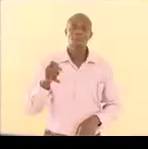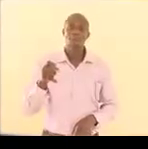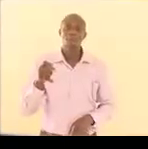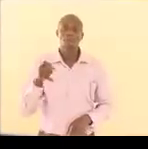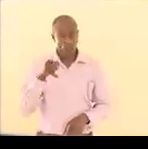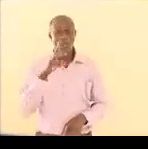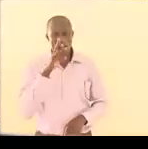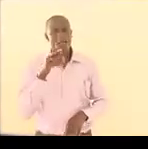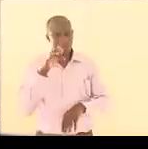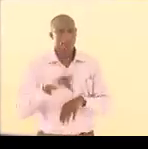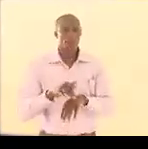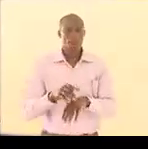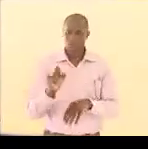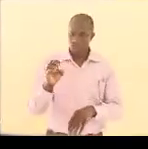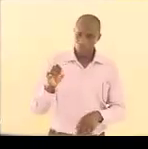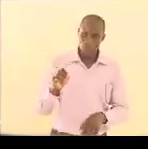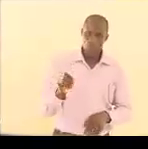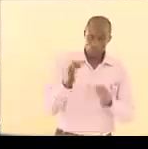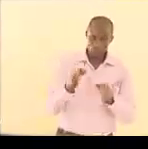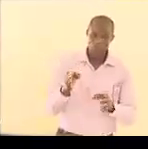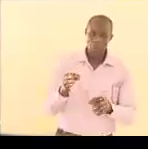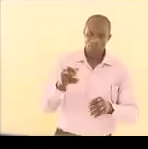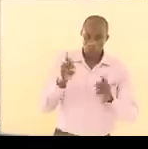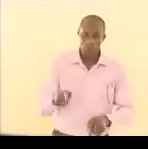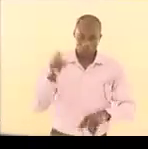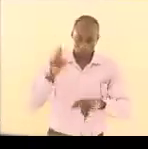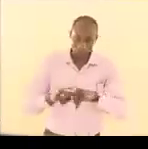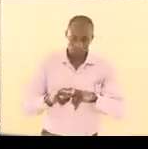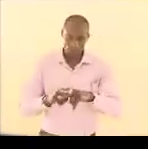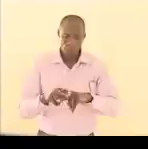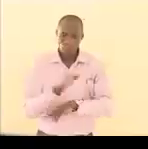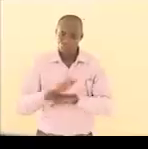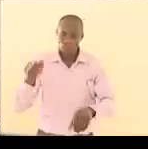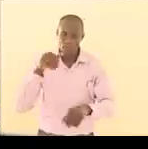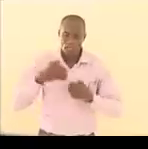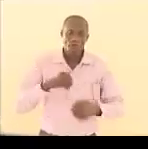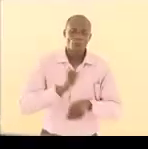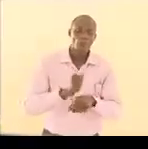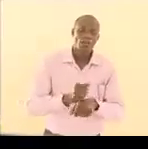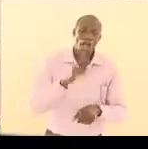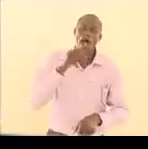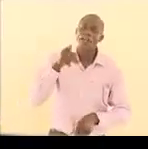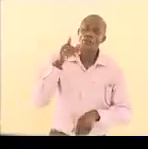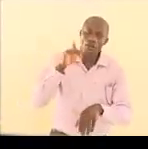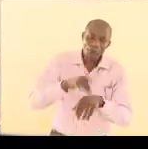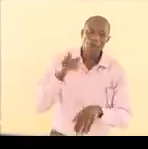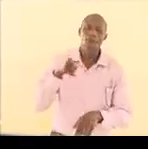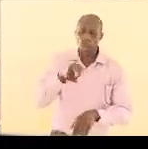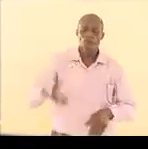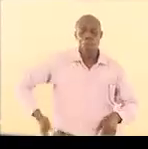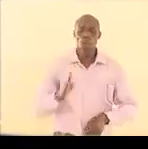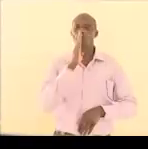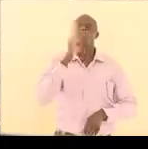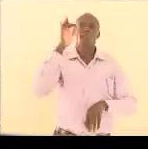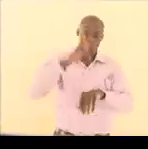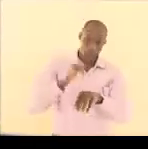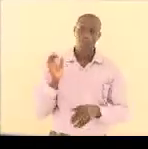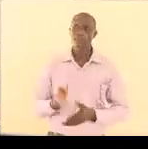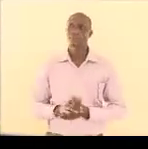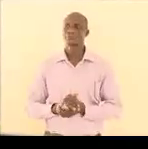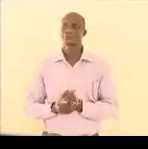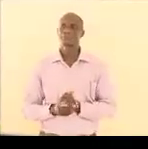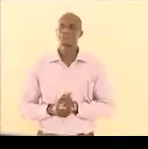beside you is believed? Yes. So, if the person that sits beside you is unemployed, are you affected? Yes. You should be